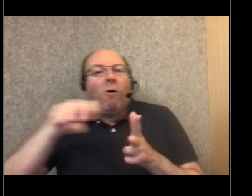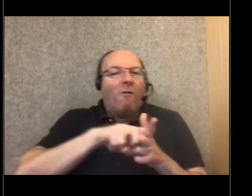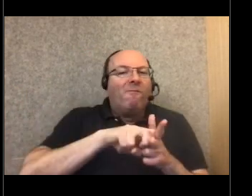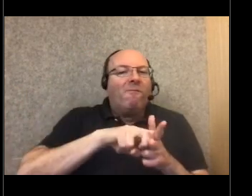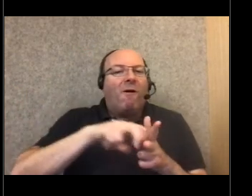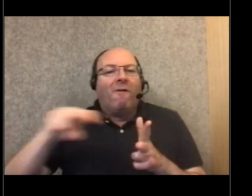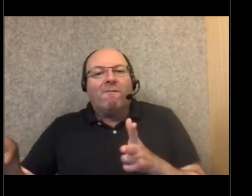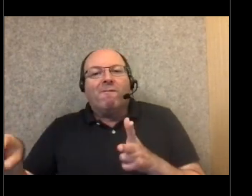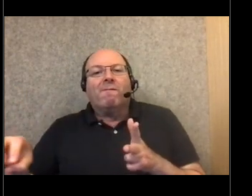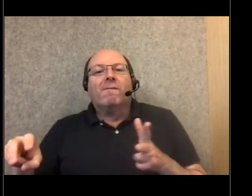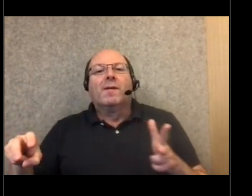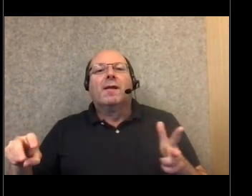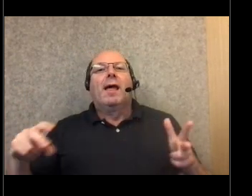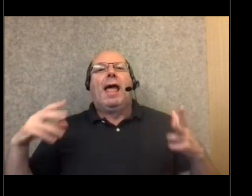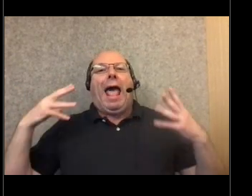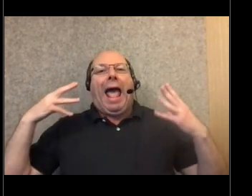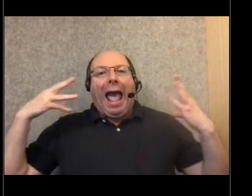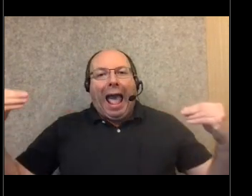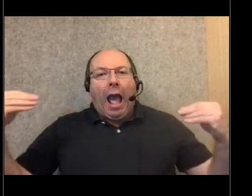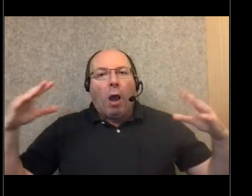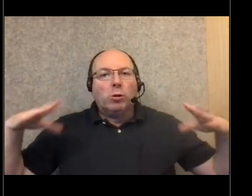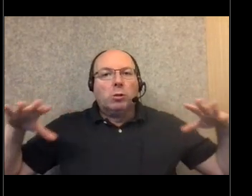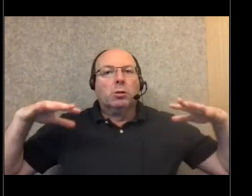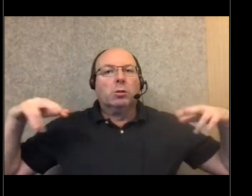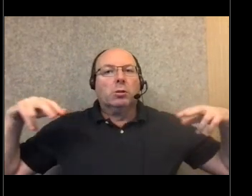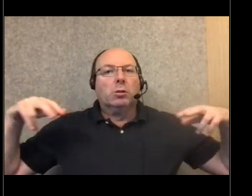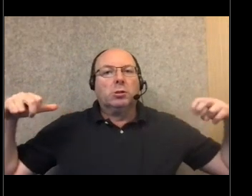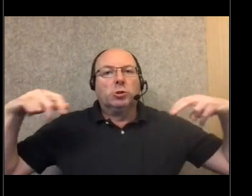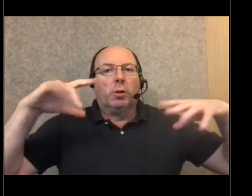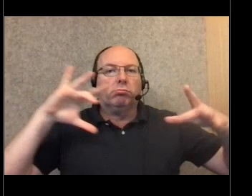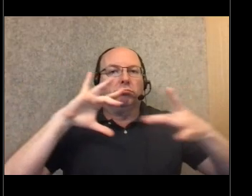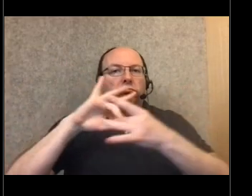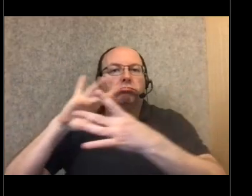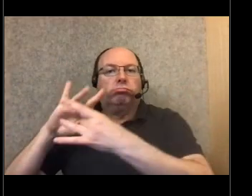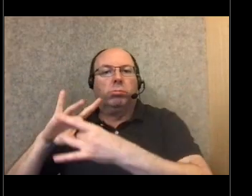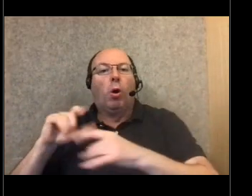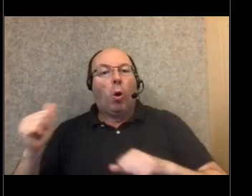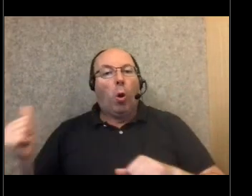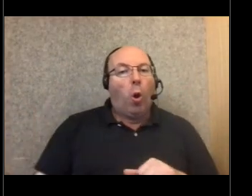public streets or sidewalks to accessible building entrances.